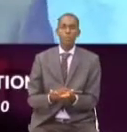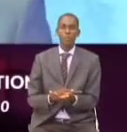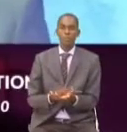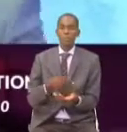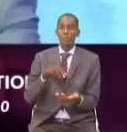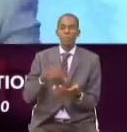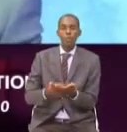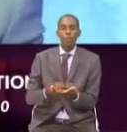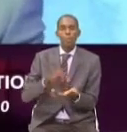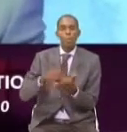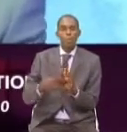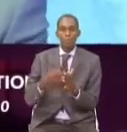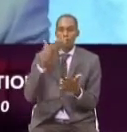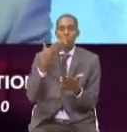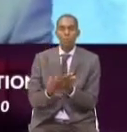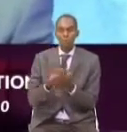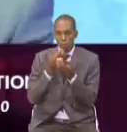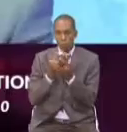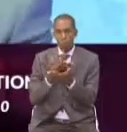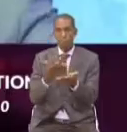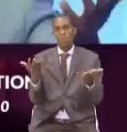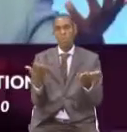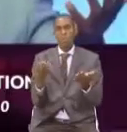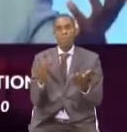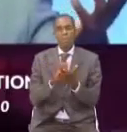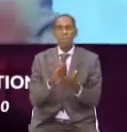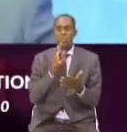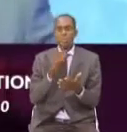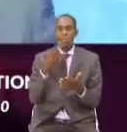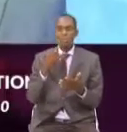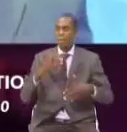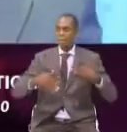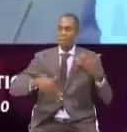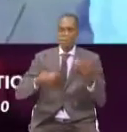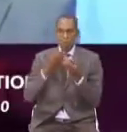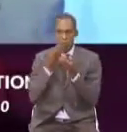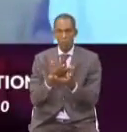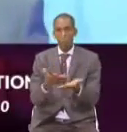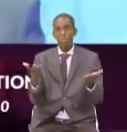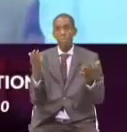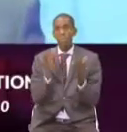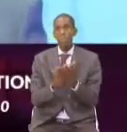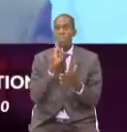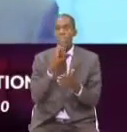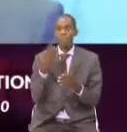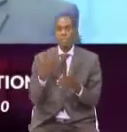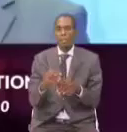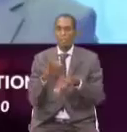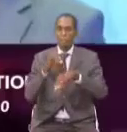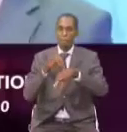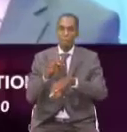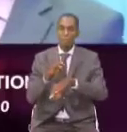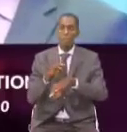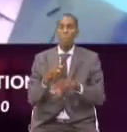good news. Remember again, that's the glad tidings. Remember again, that's a message that